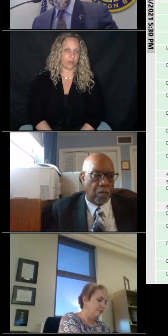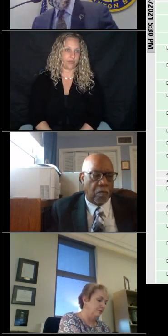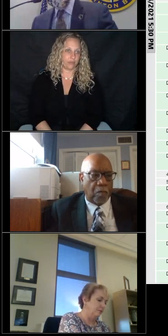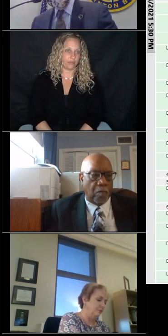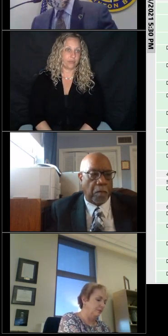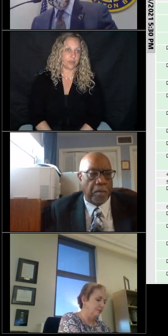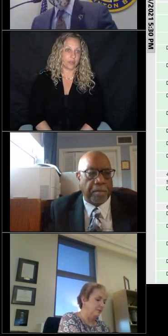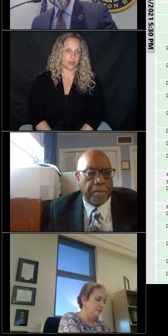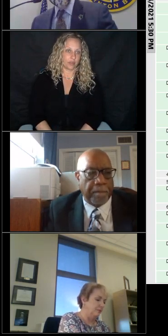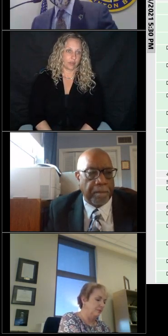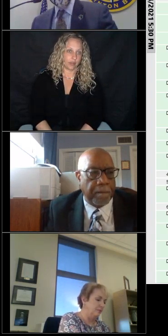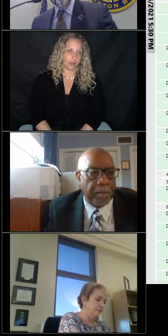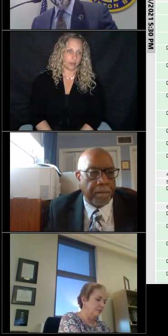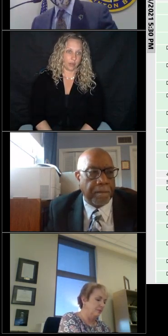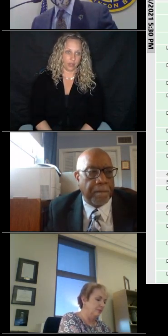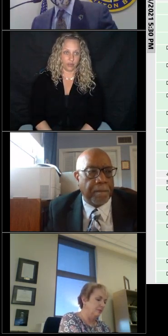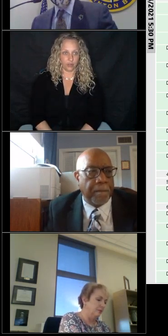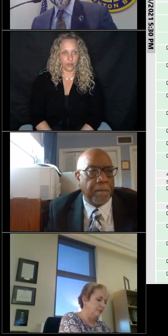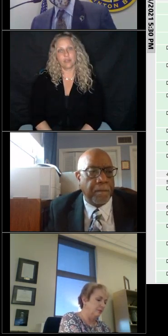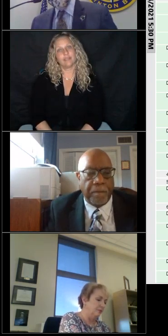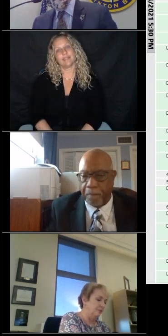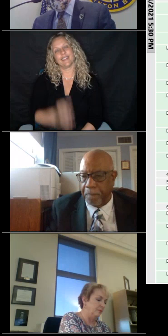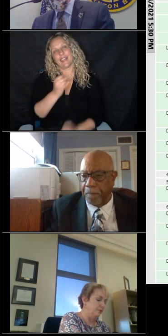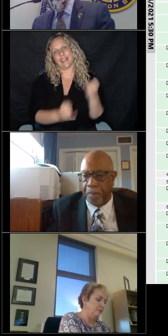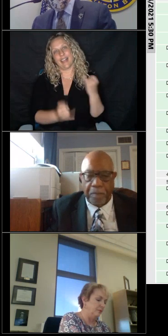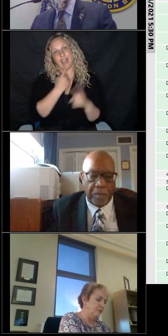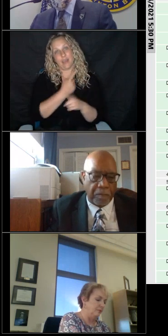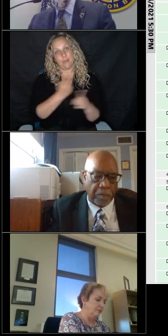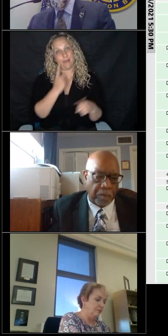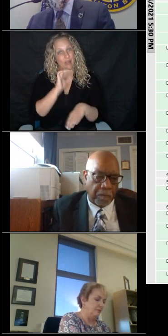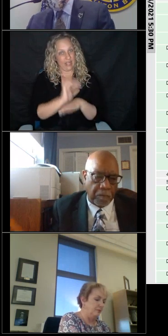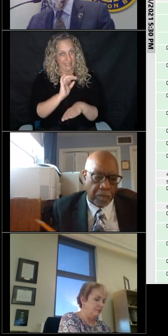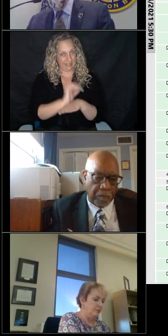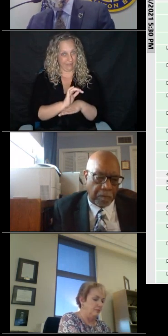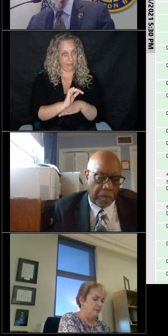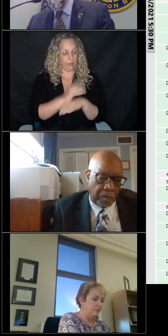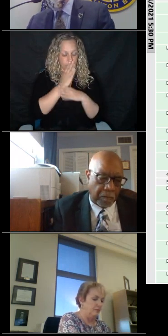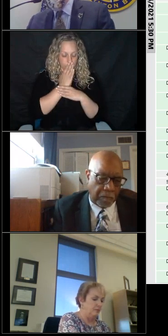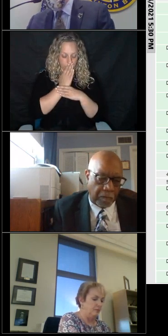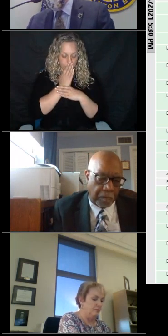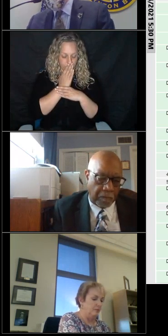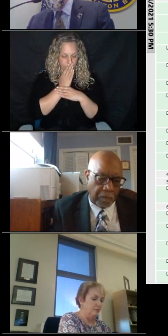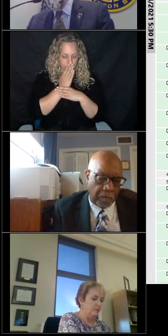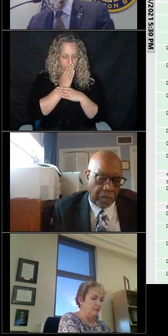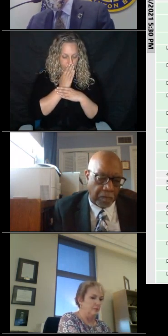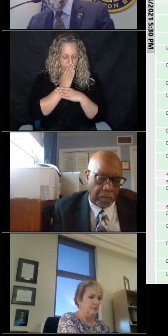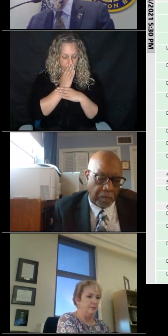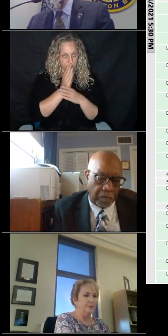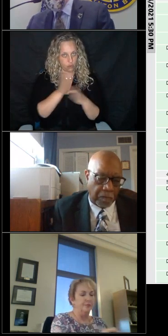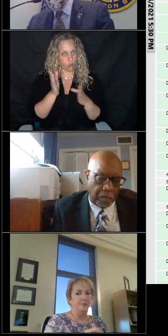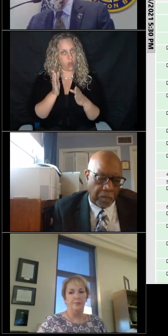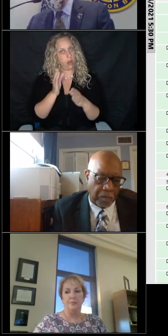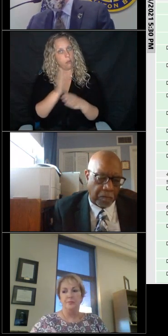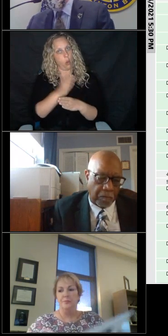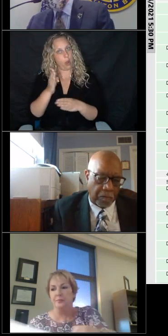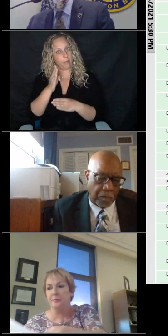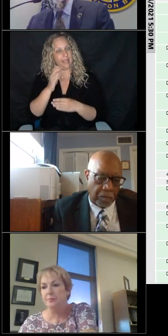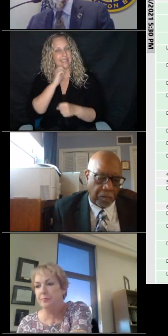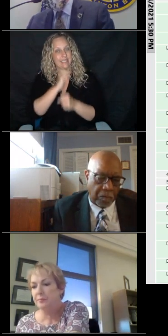Our last announcement for this evening is the Greater Boynton Beach Sister Cities